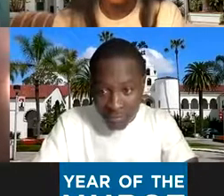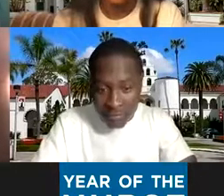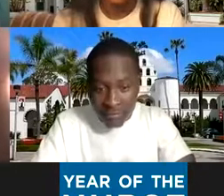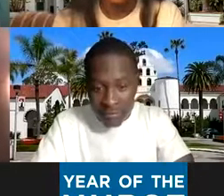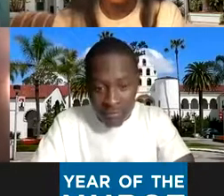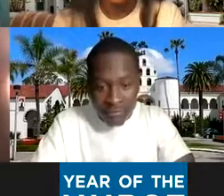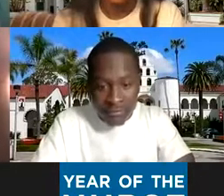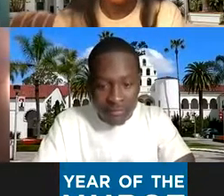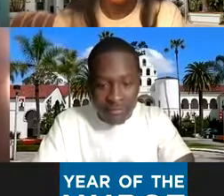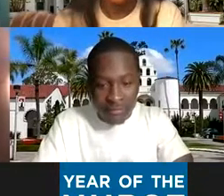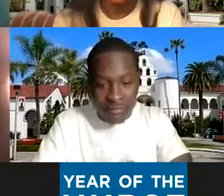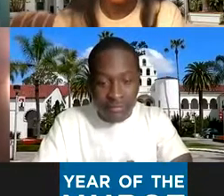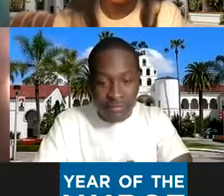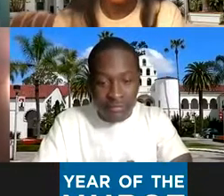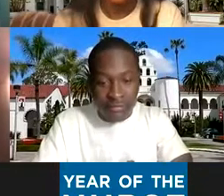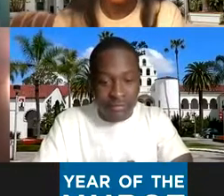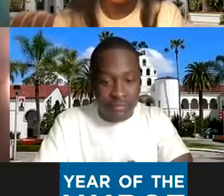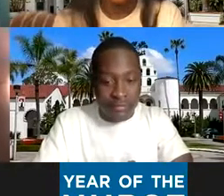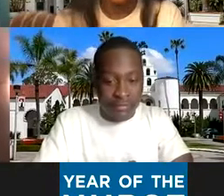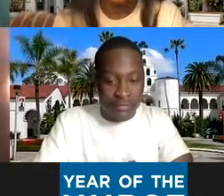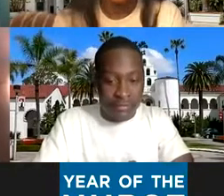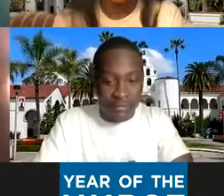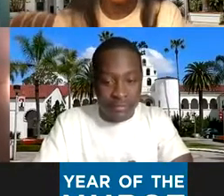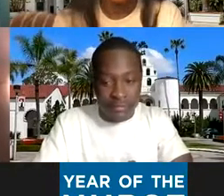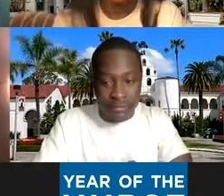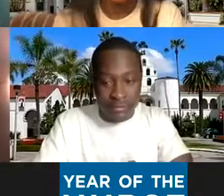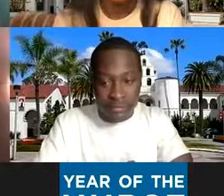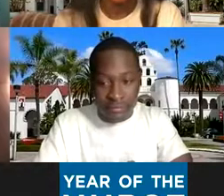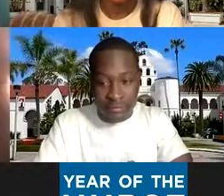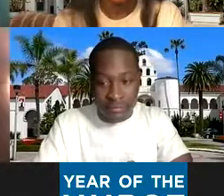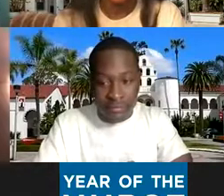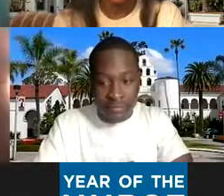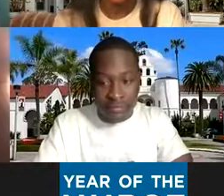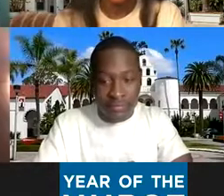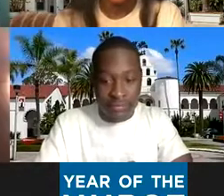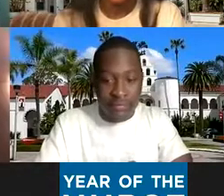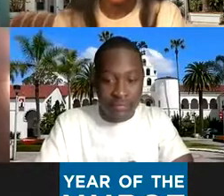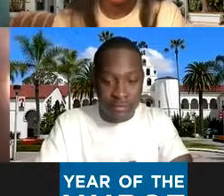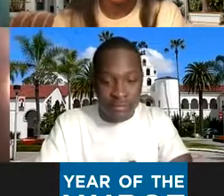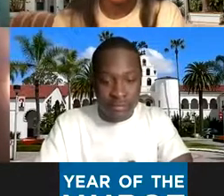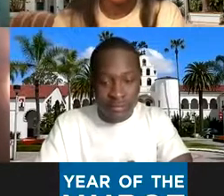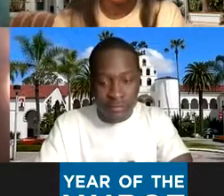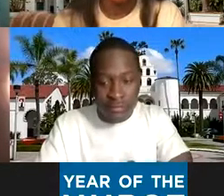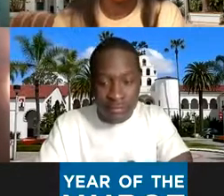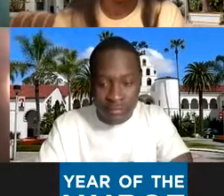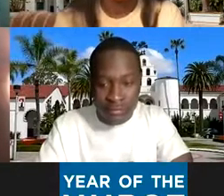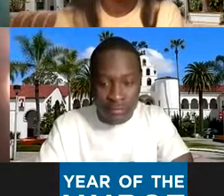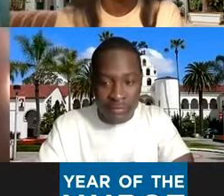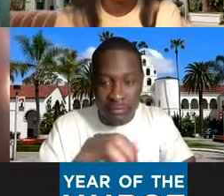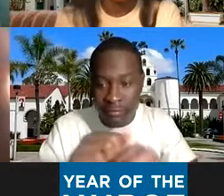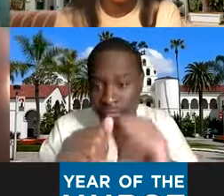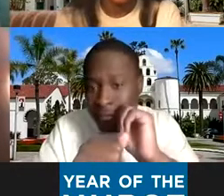to celebrate one another. We want them to do well academically, but we also want them to have